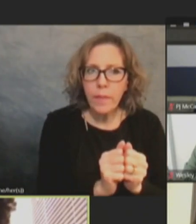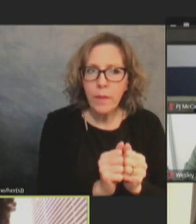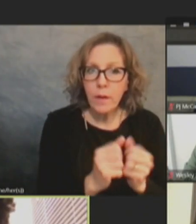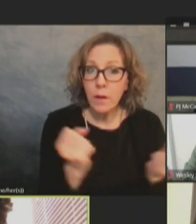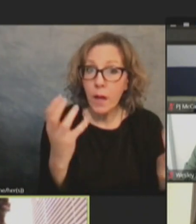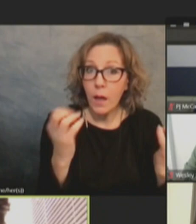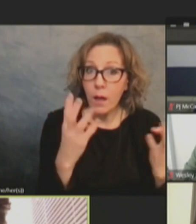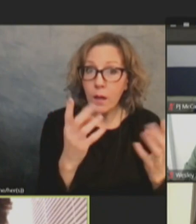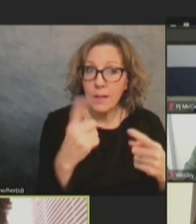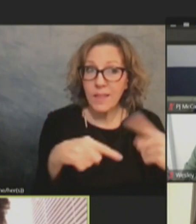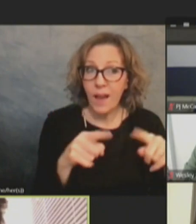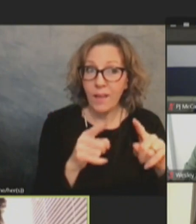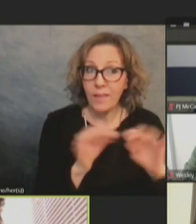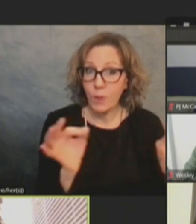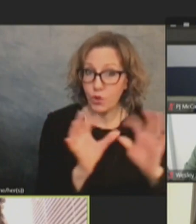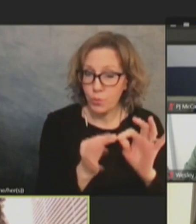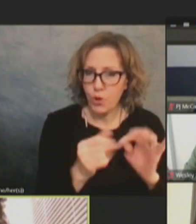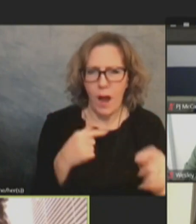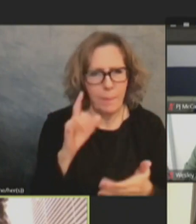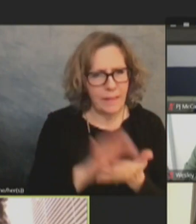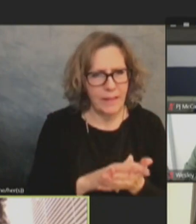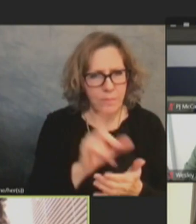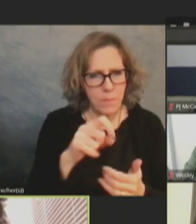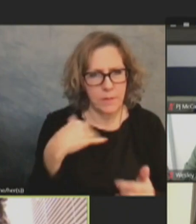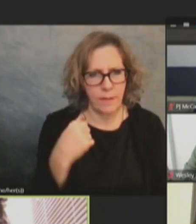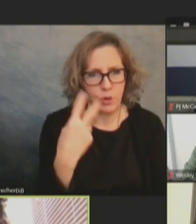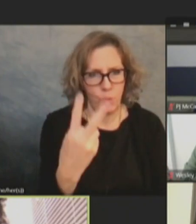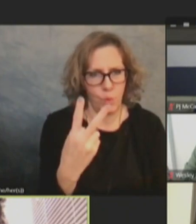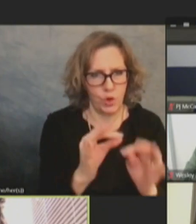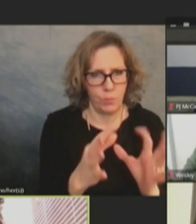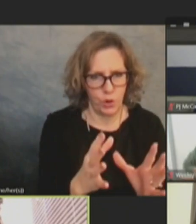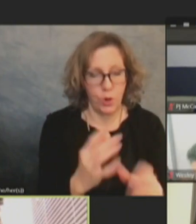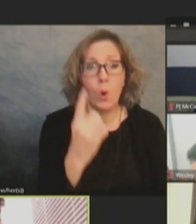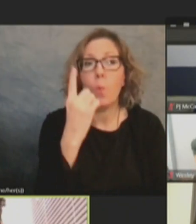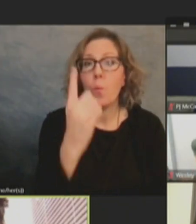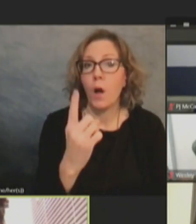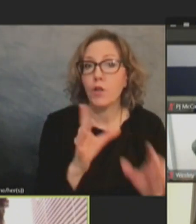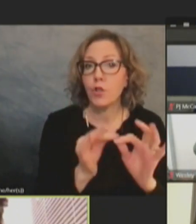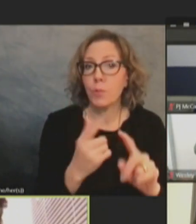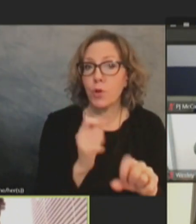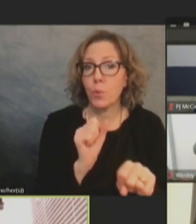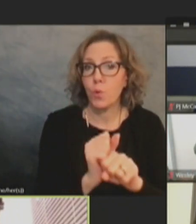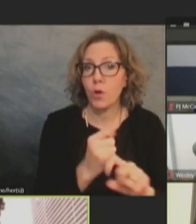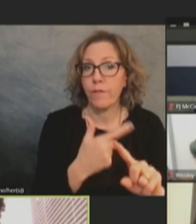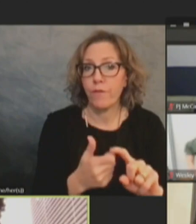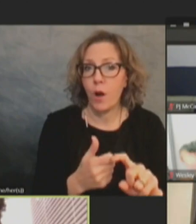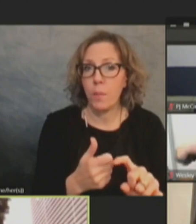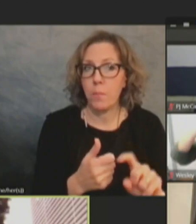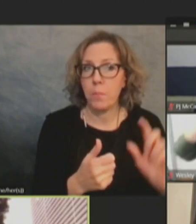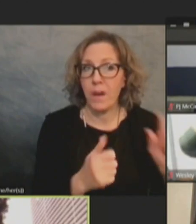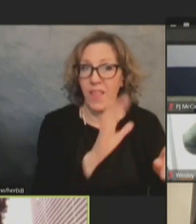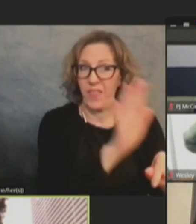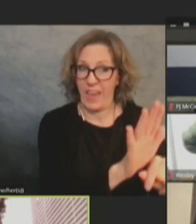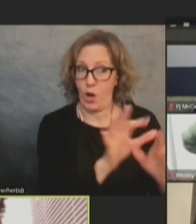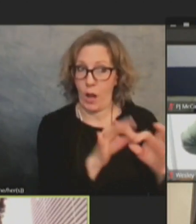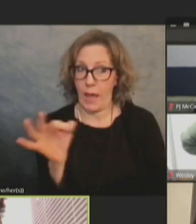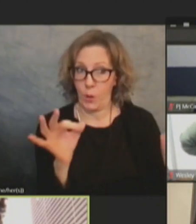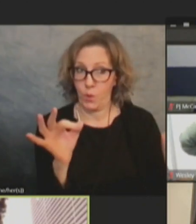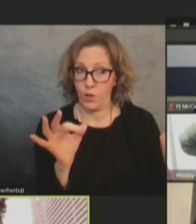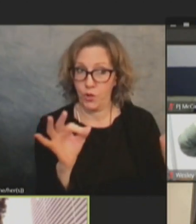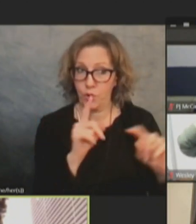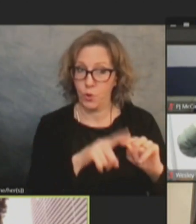are needed, where one interpreter is translating from the target language to English, and then